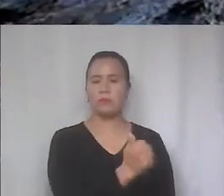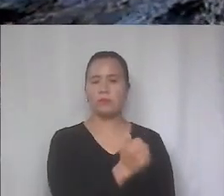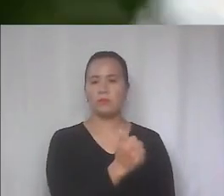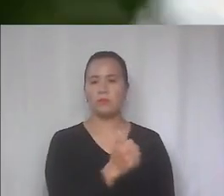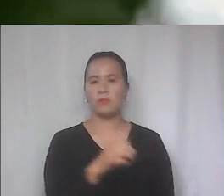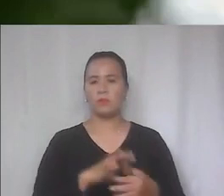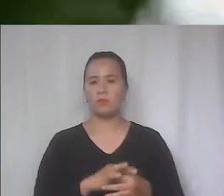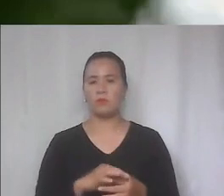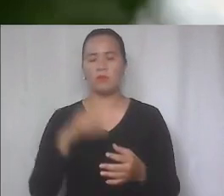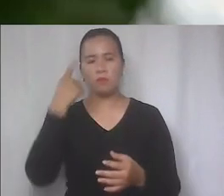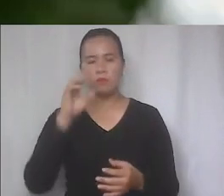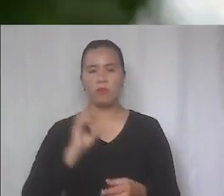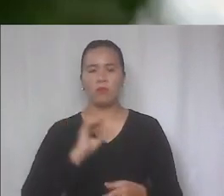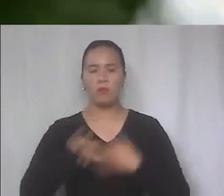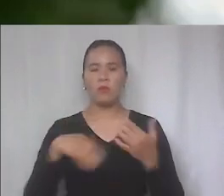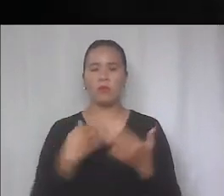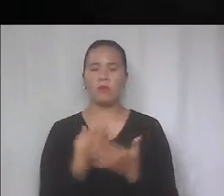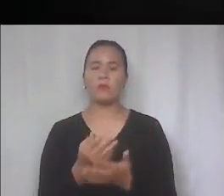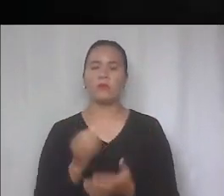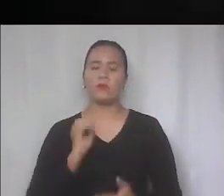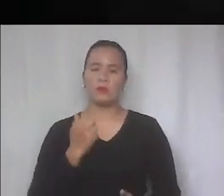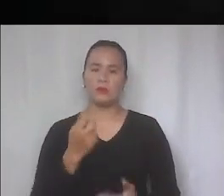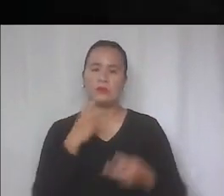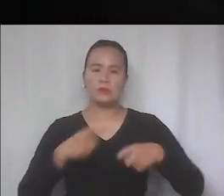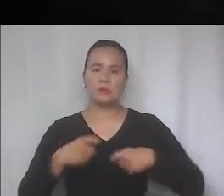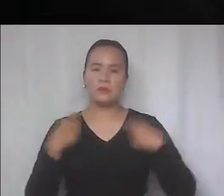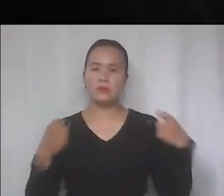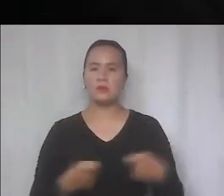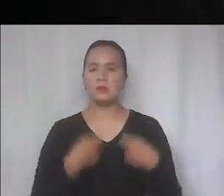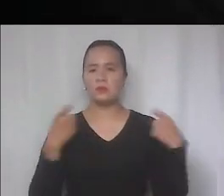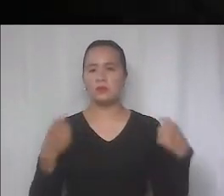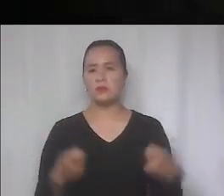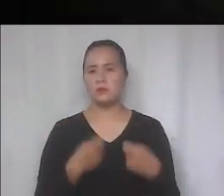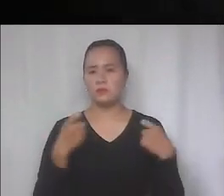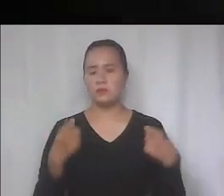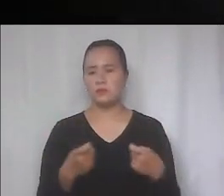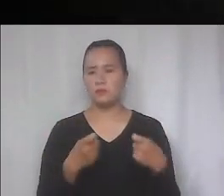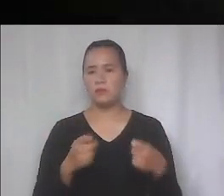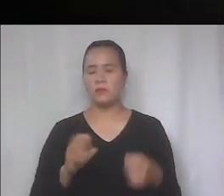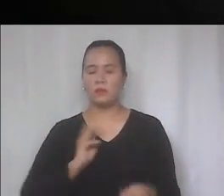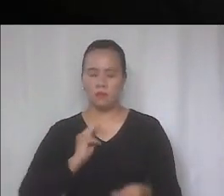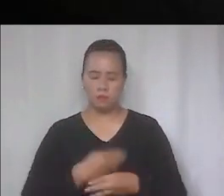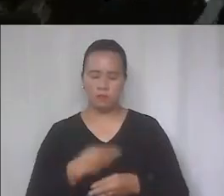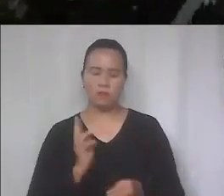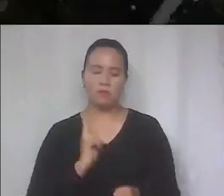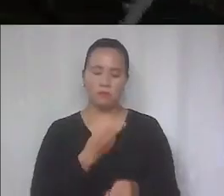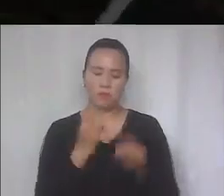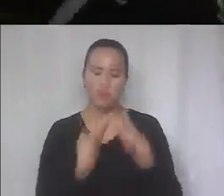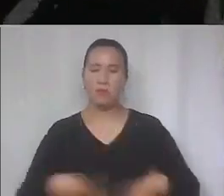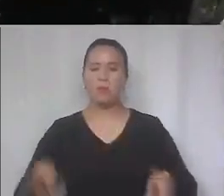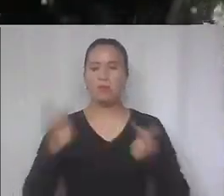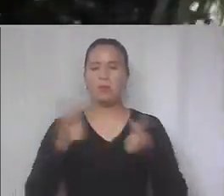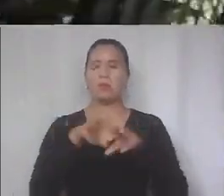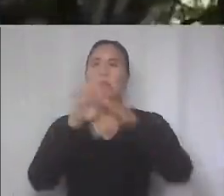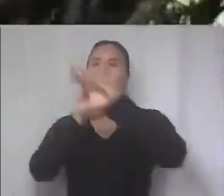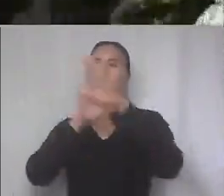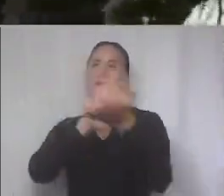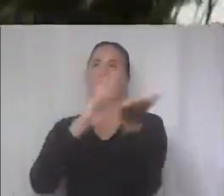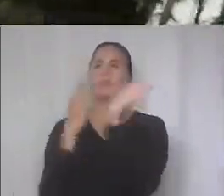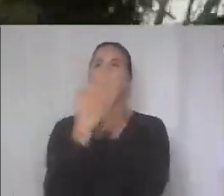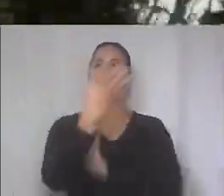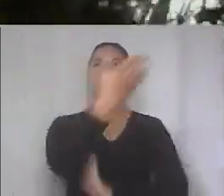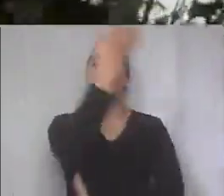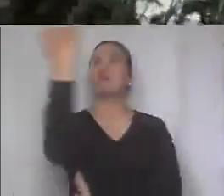trespasses. Purify us, cleanse us, make us worthy to call upon you. We thank you, God, for